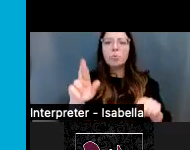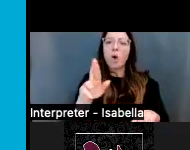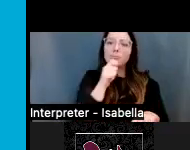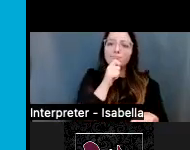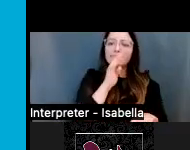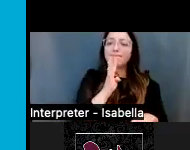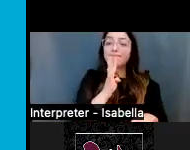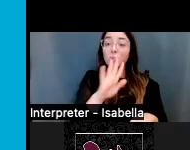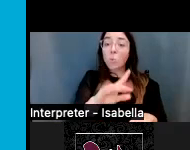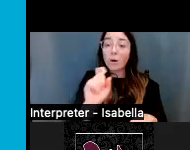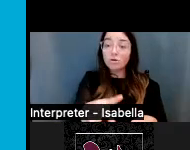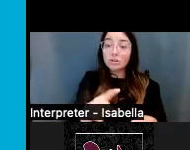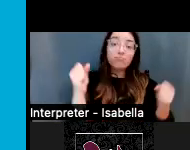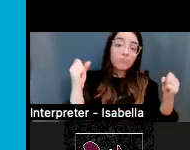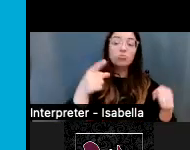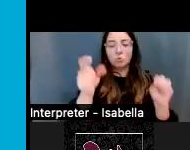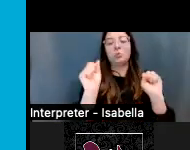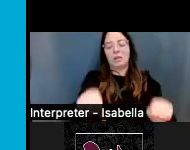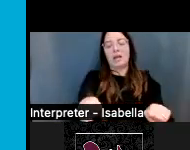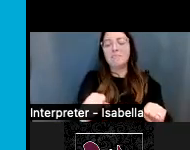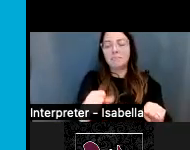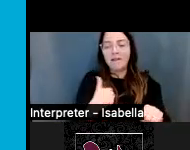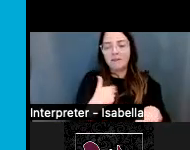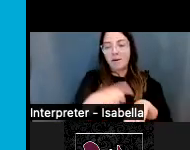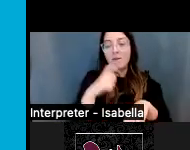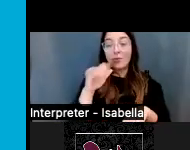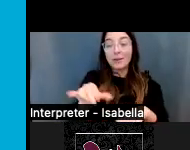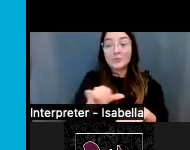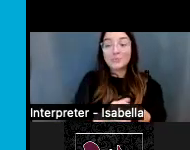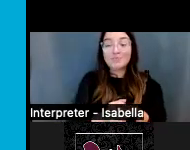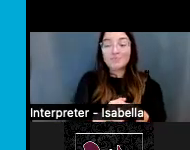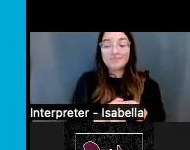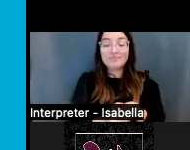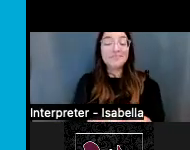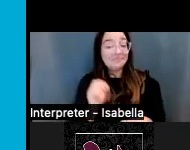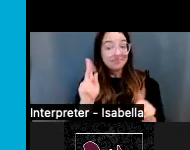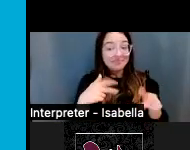take you off mute and do that as well. So let's get started.